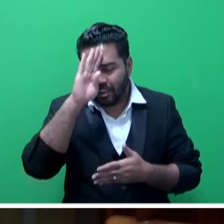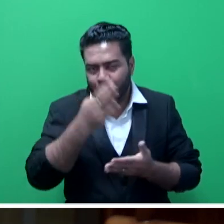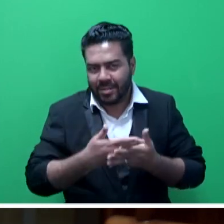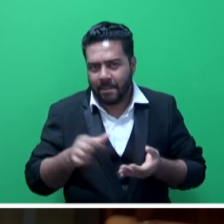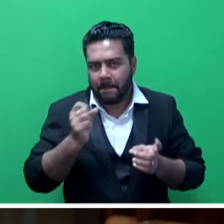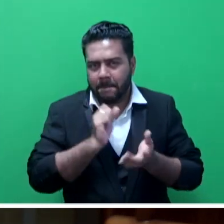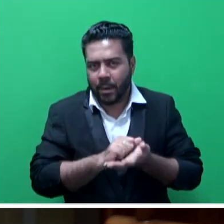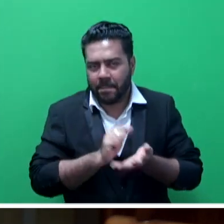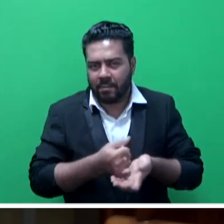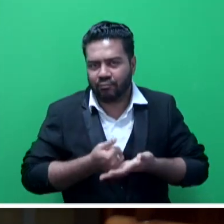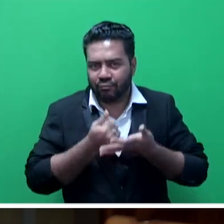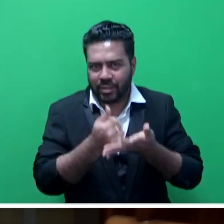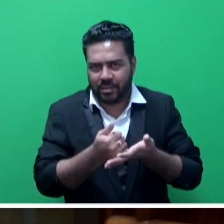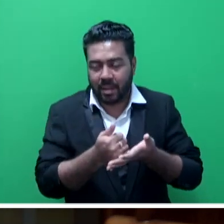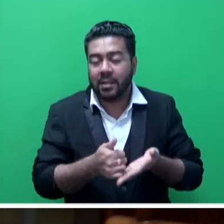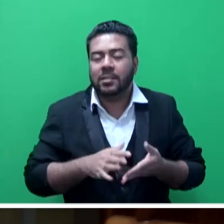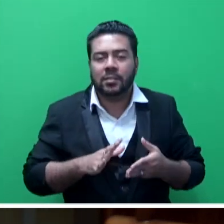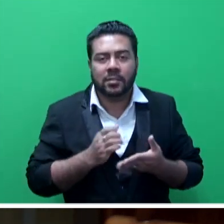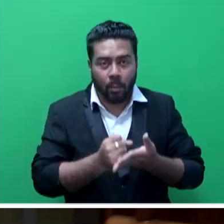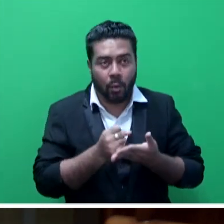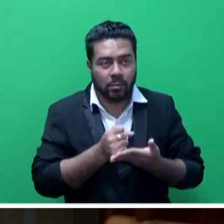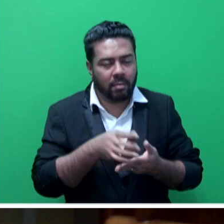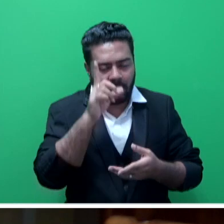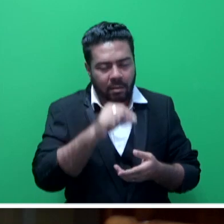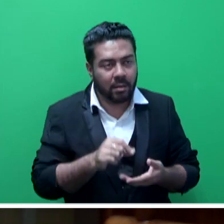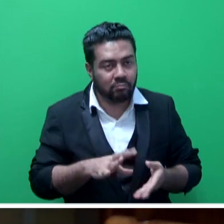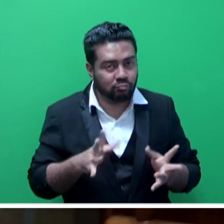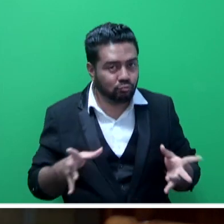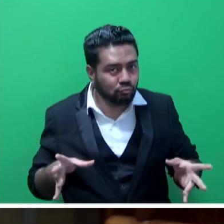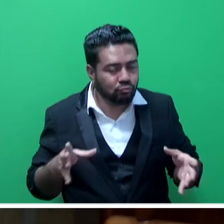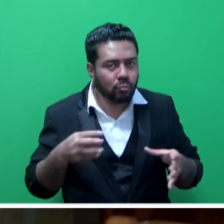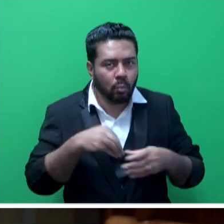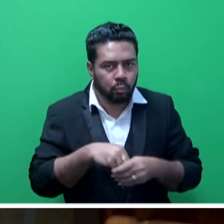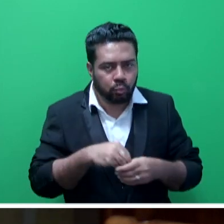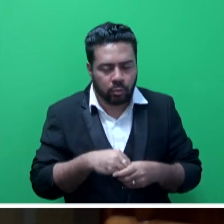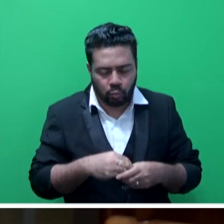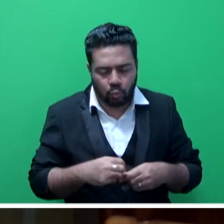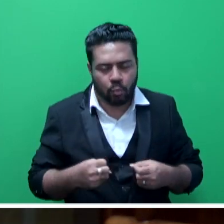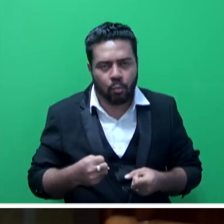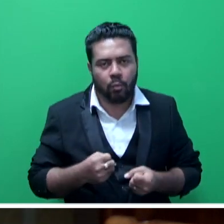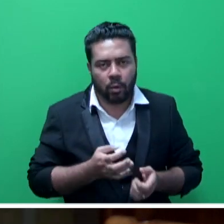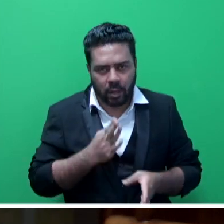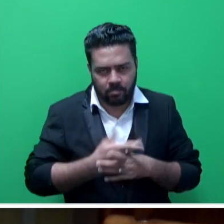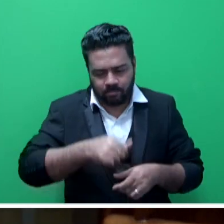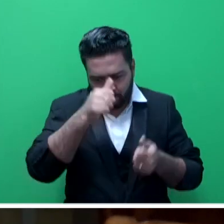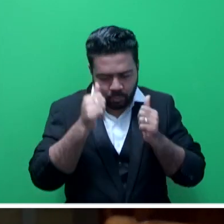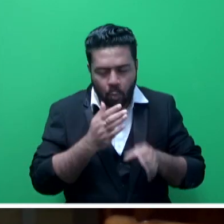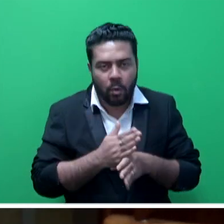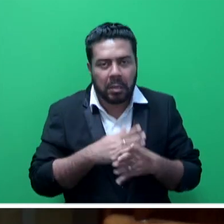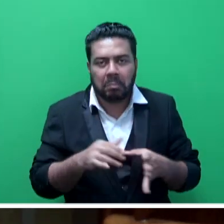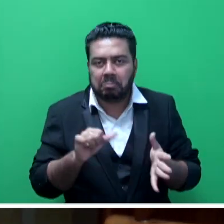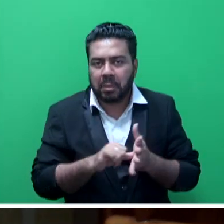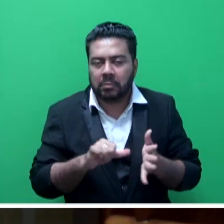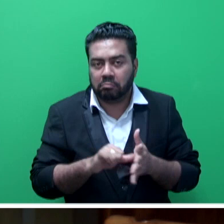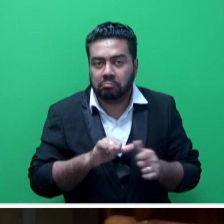appropriate forms of assistance and support so that they remain engaged and committed towards their academic ambitions. Mr. Speaker, with the